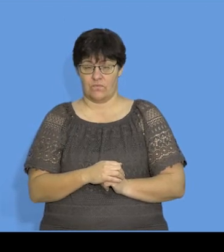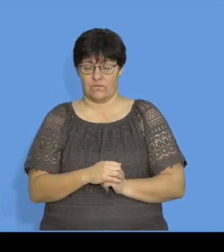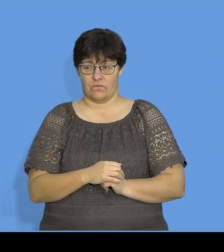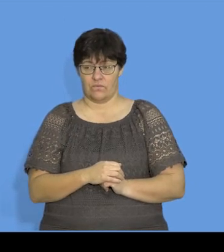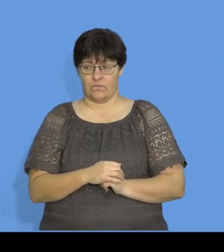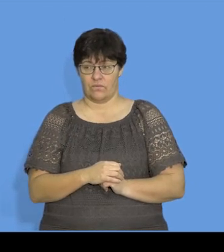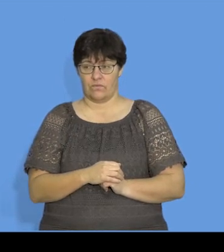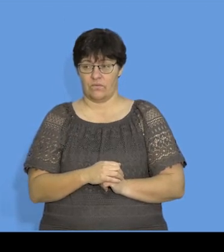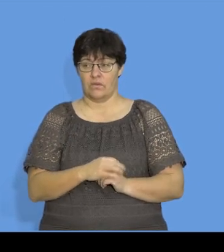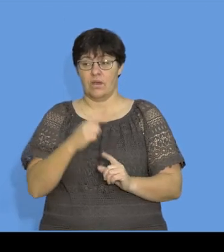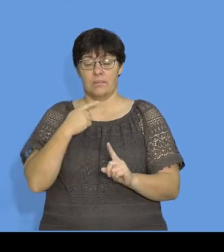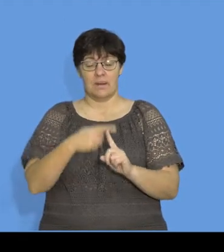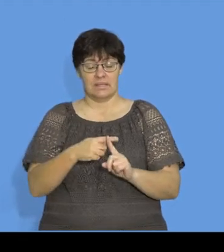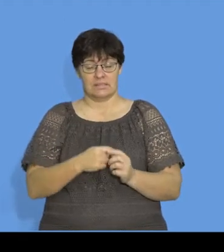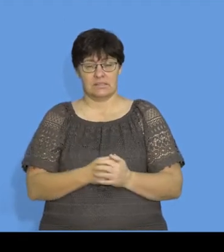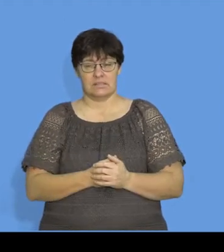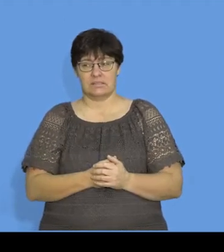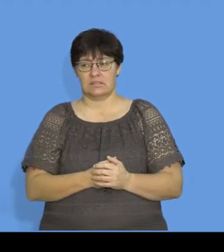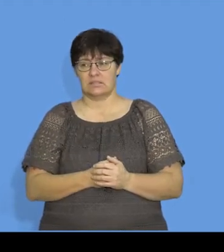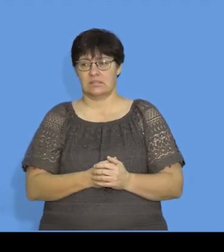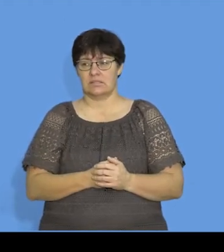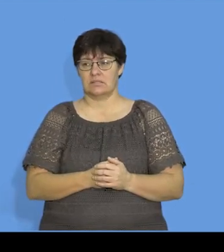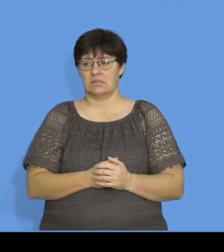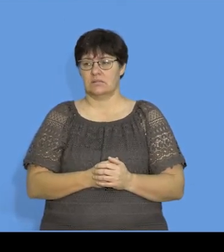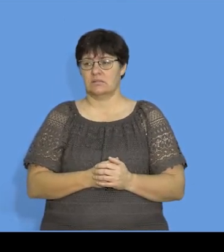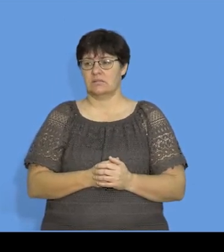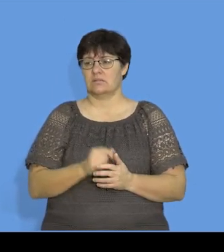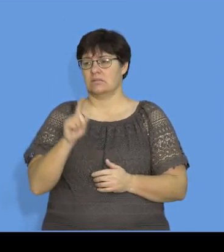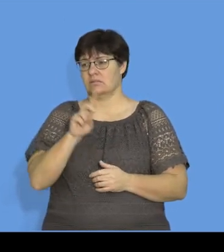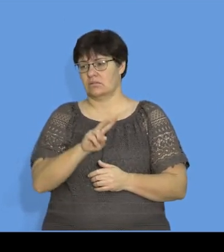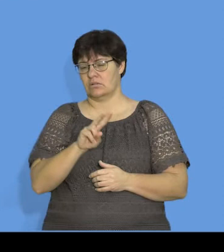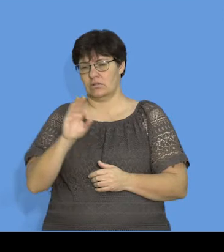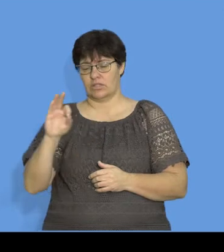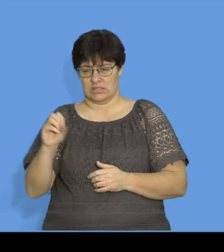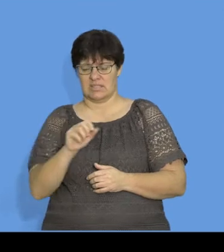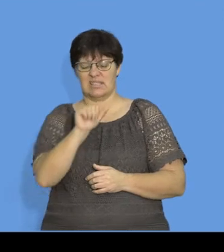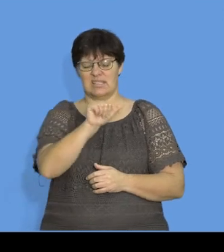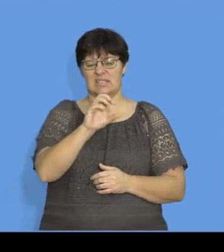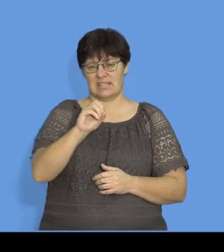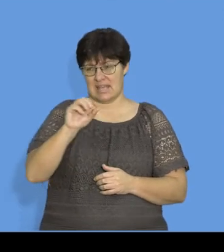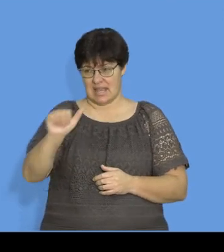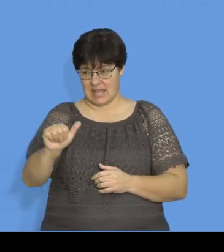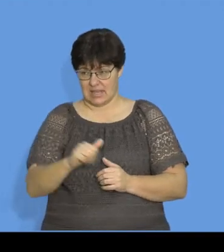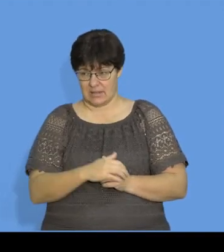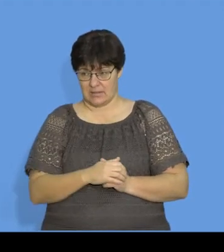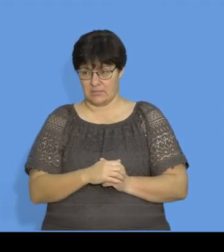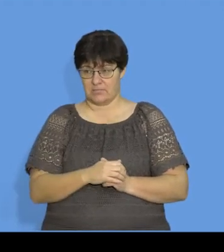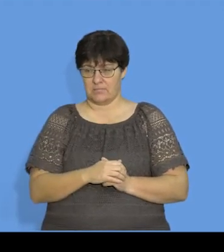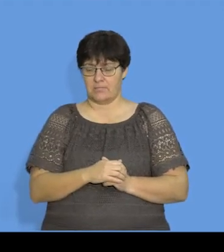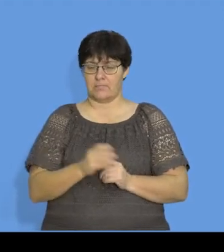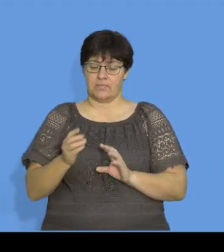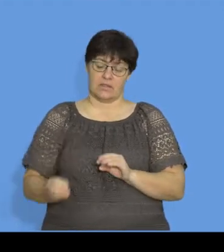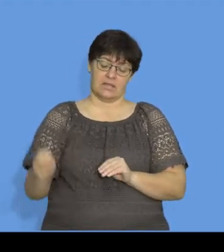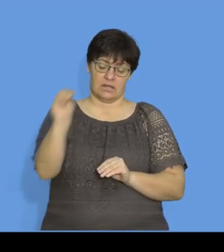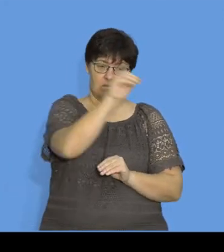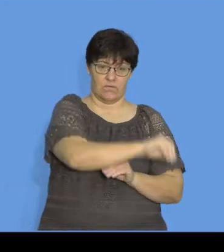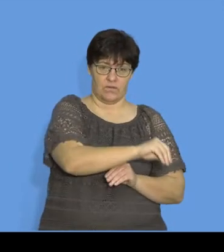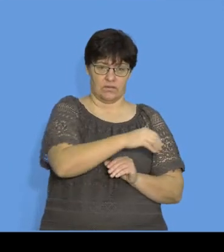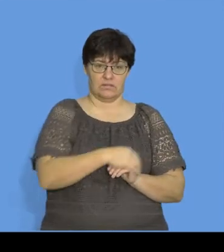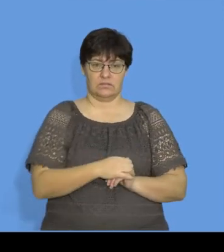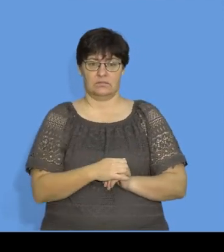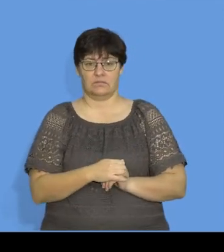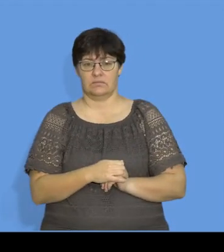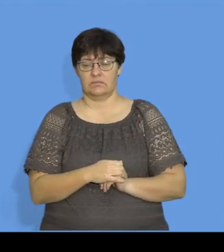that's 144, plus now it's going to be 2 times 30, which is 60. I'm going to